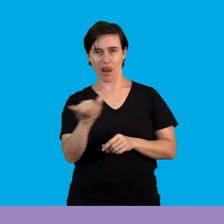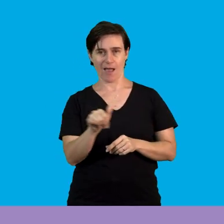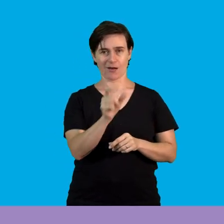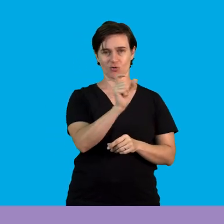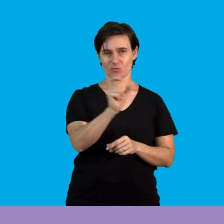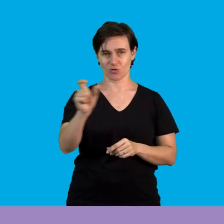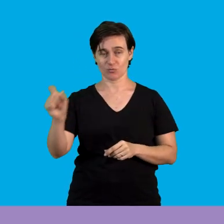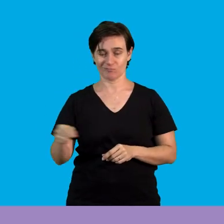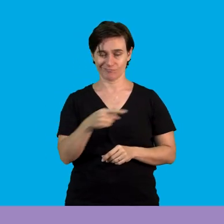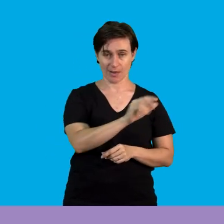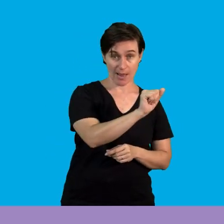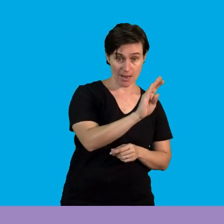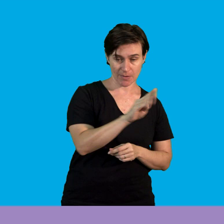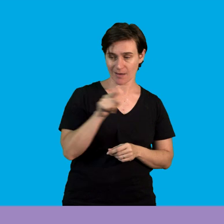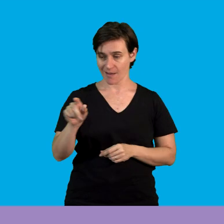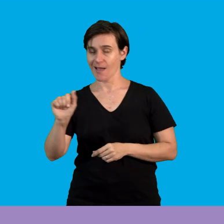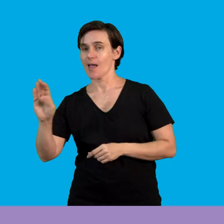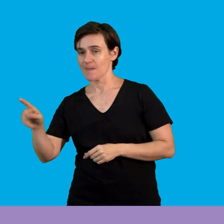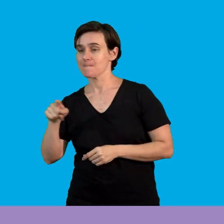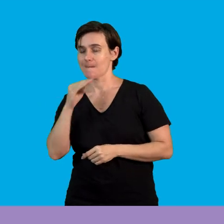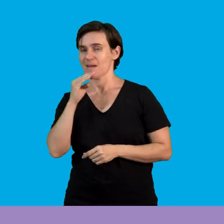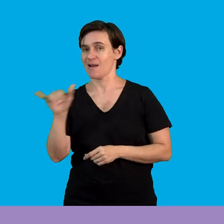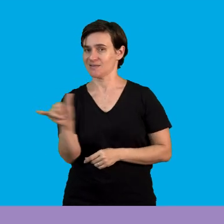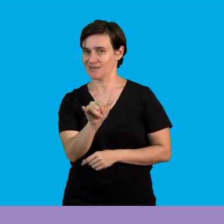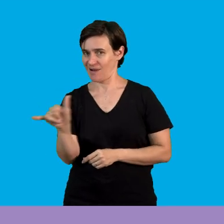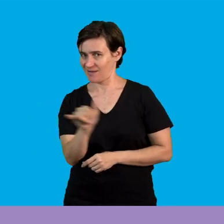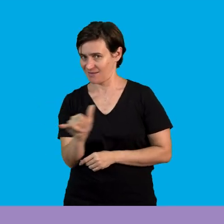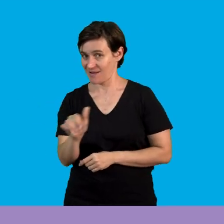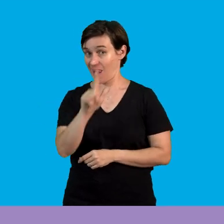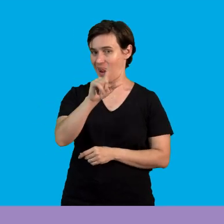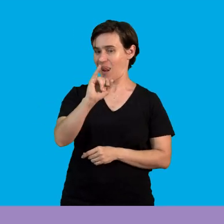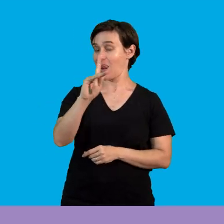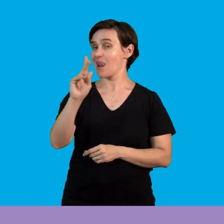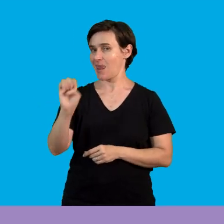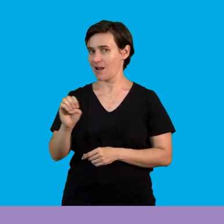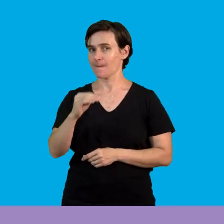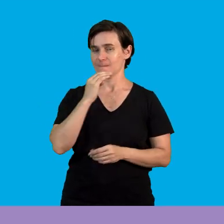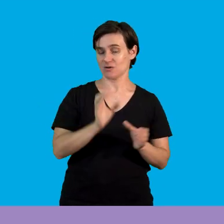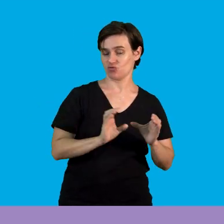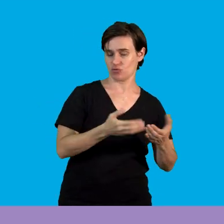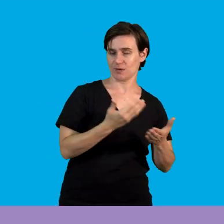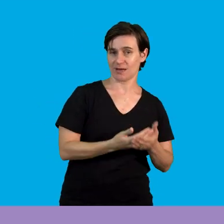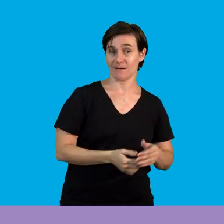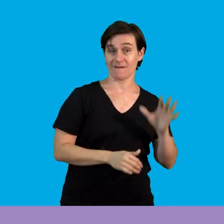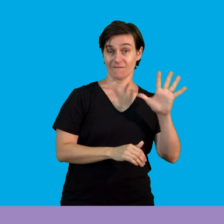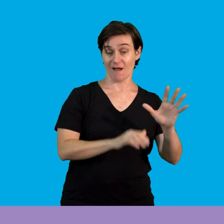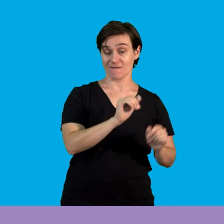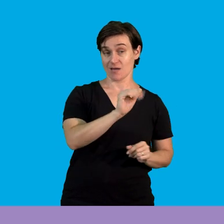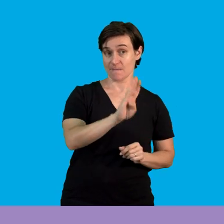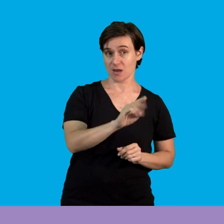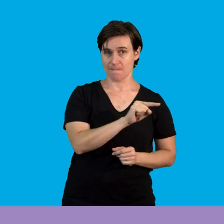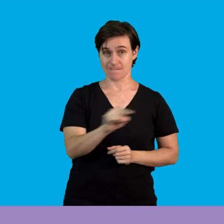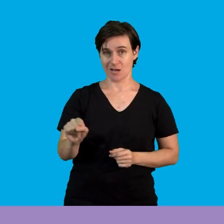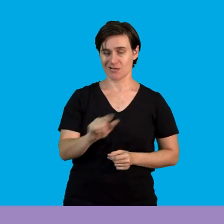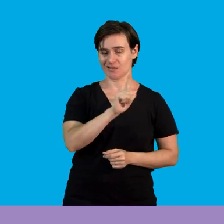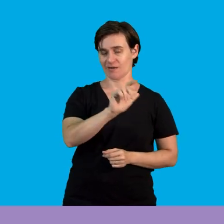like terms. There's ab there, there's ap there. So those are like terms, so we can group them together, which is